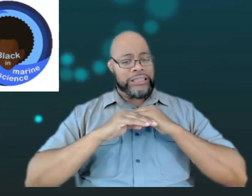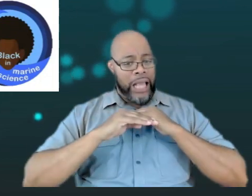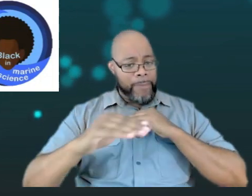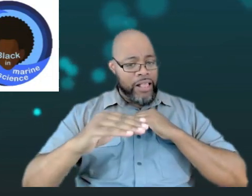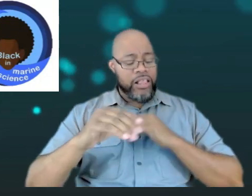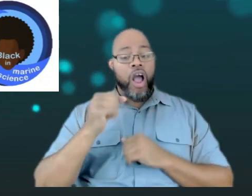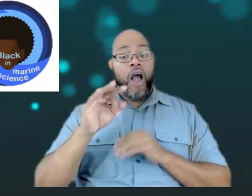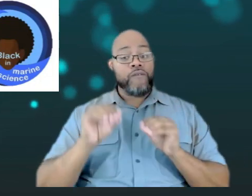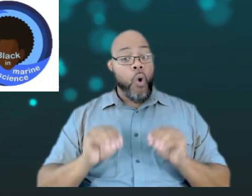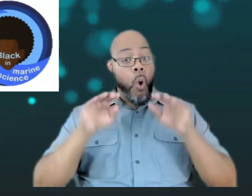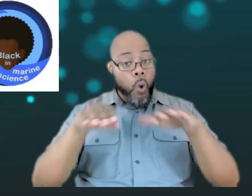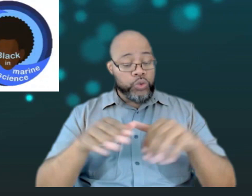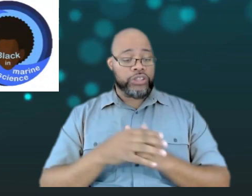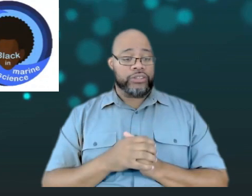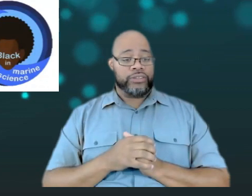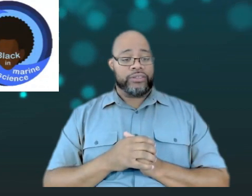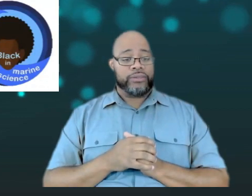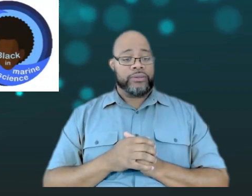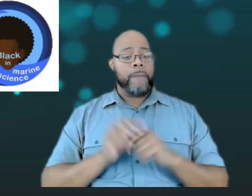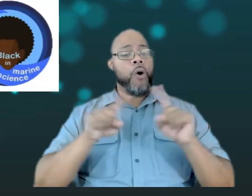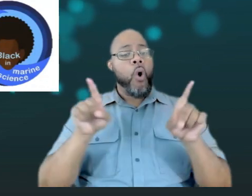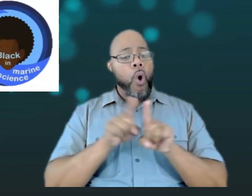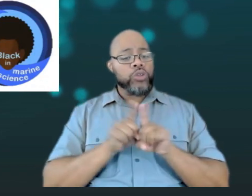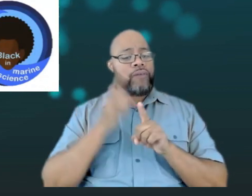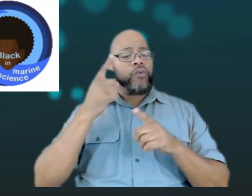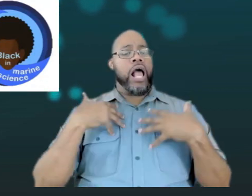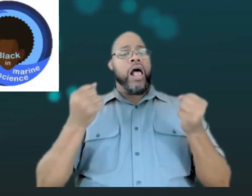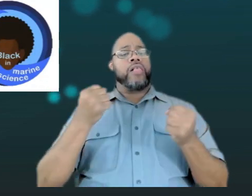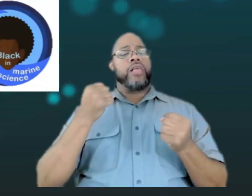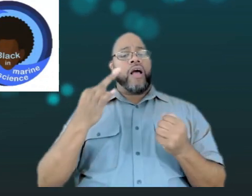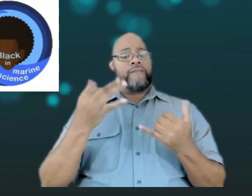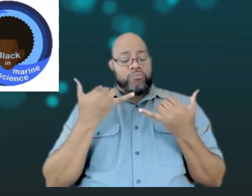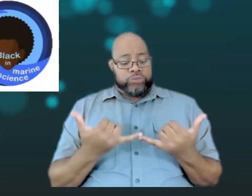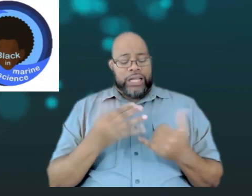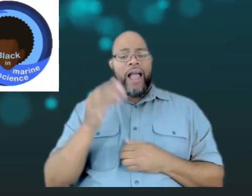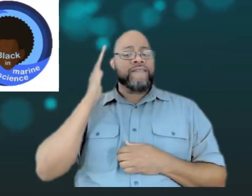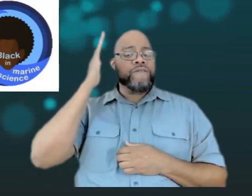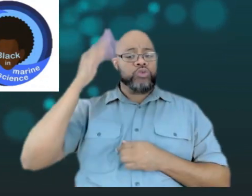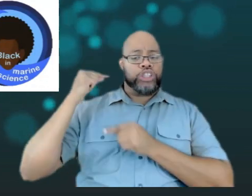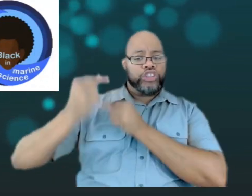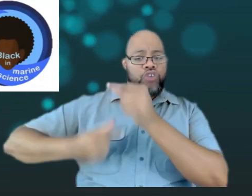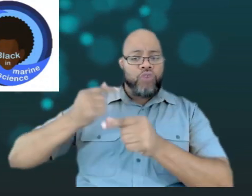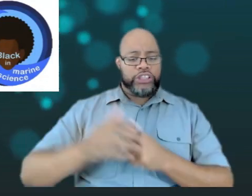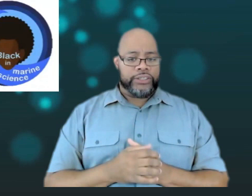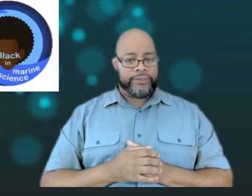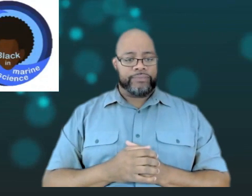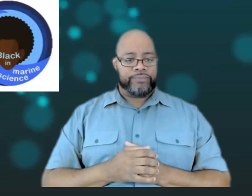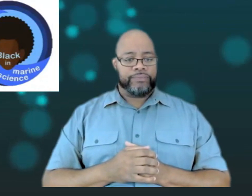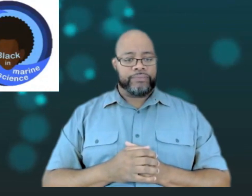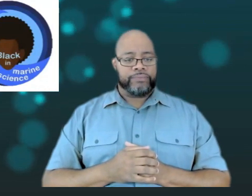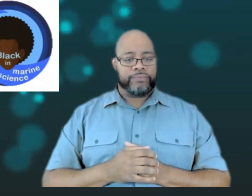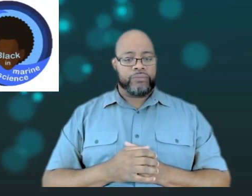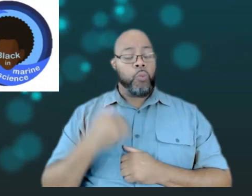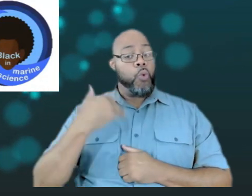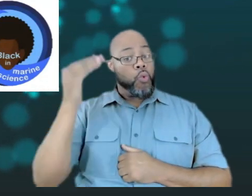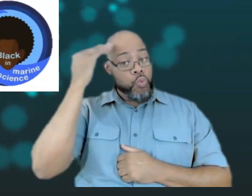and sustainability of the global ocean, but also for the well-being of present and future generations.